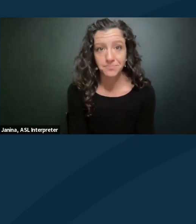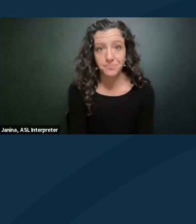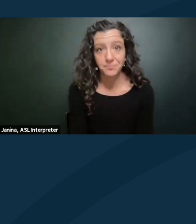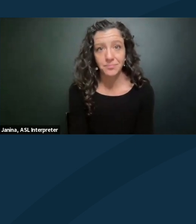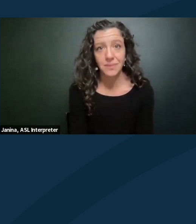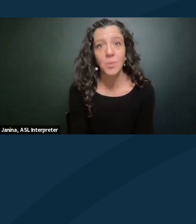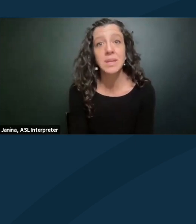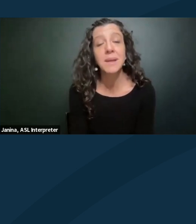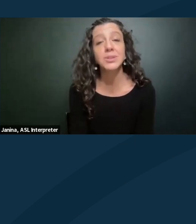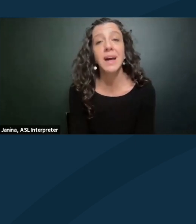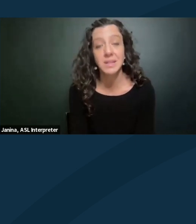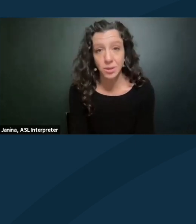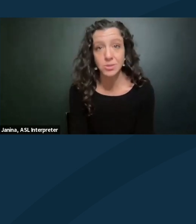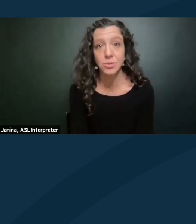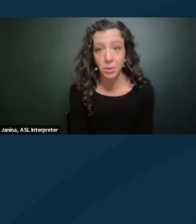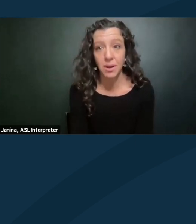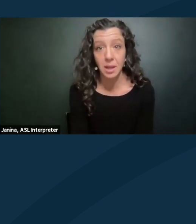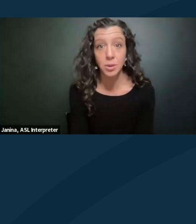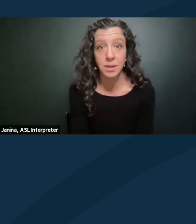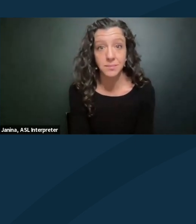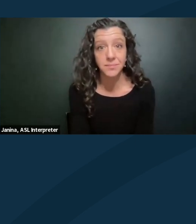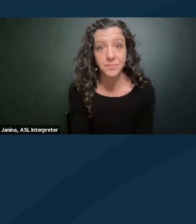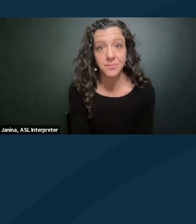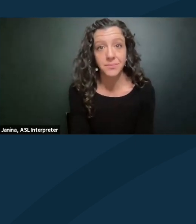2.1. We need to make sure that is also